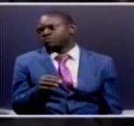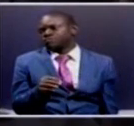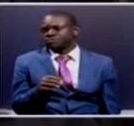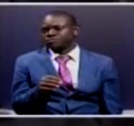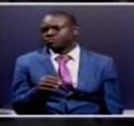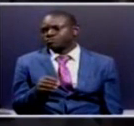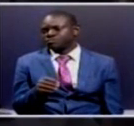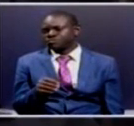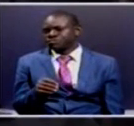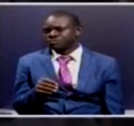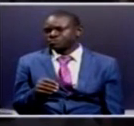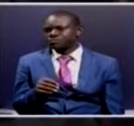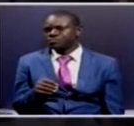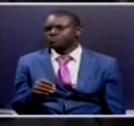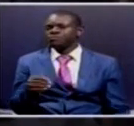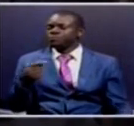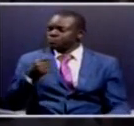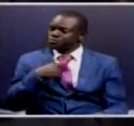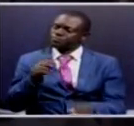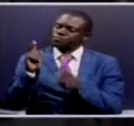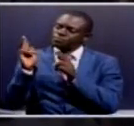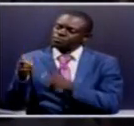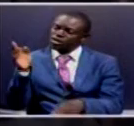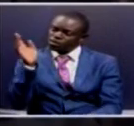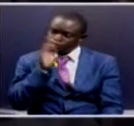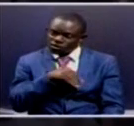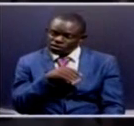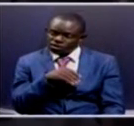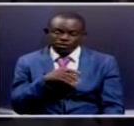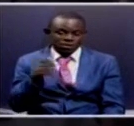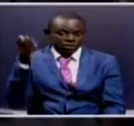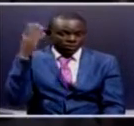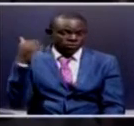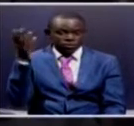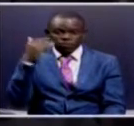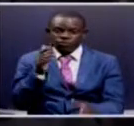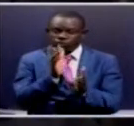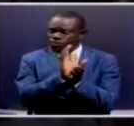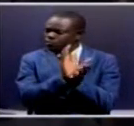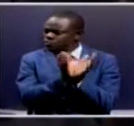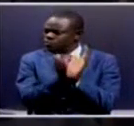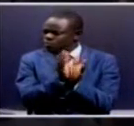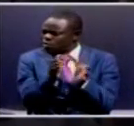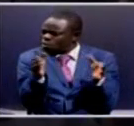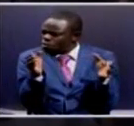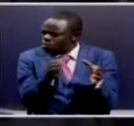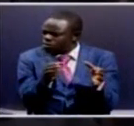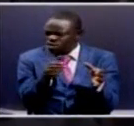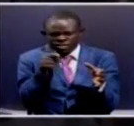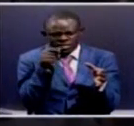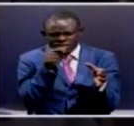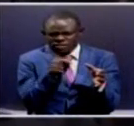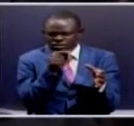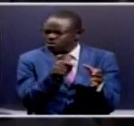terms of the technical committee on drafting the Zambian constitution, or the Aneo